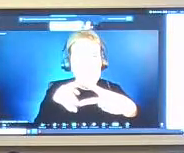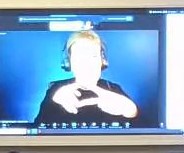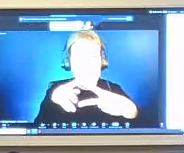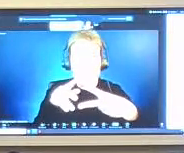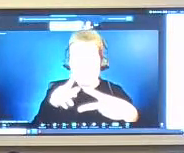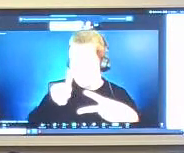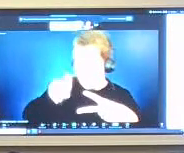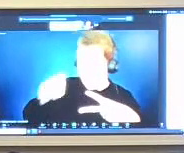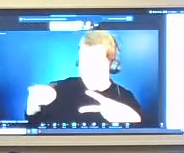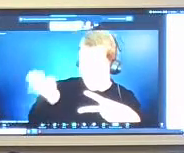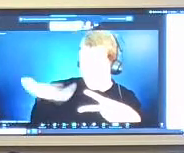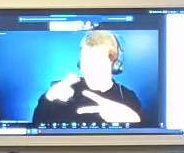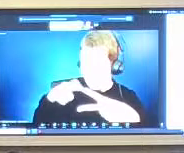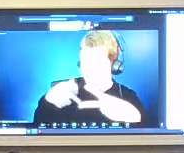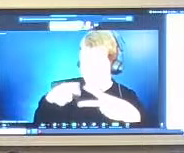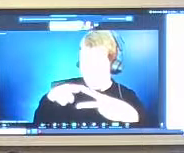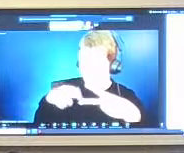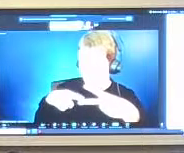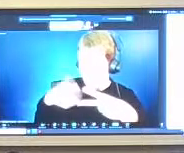is no